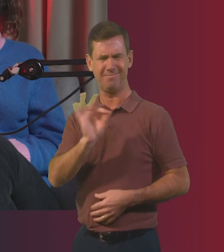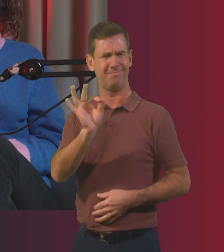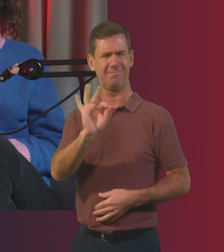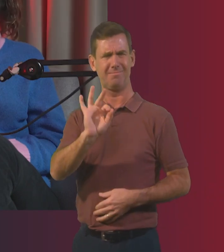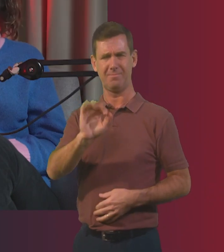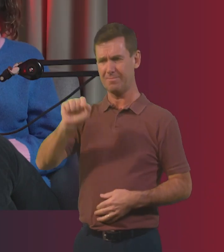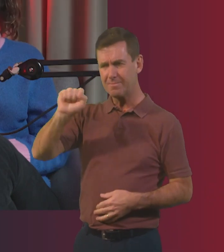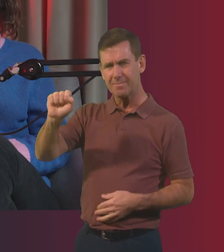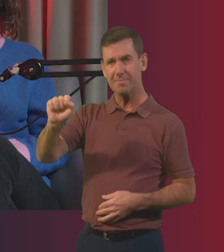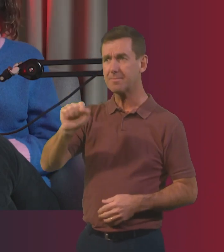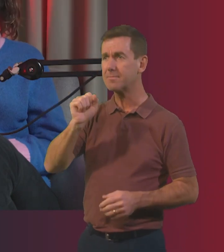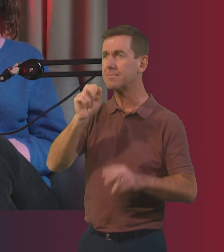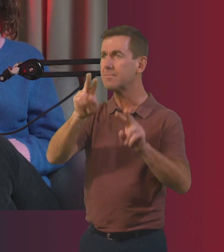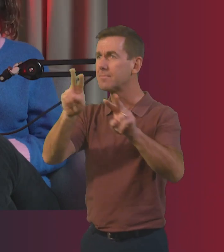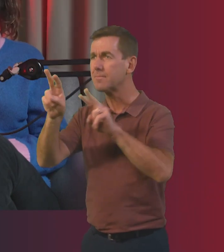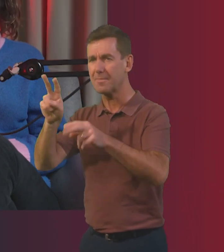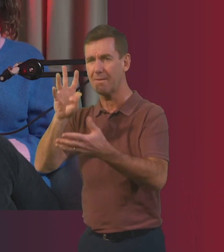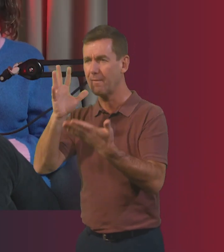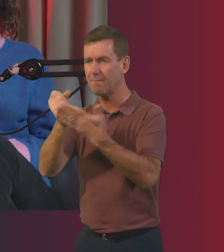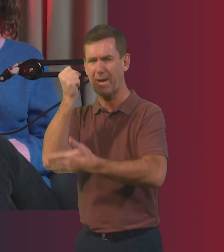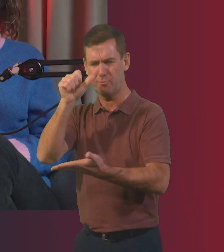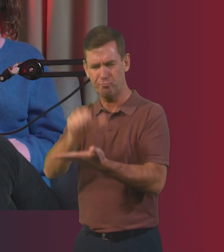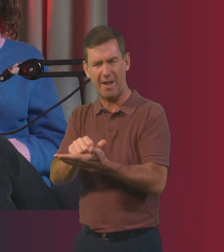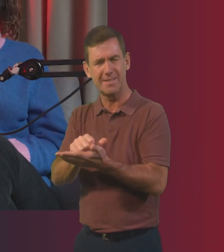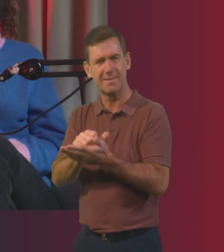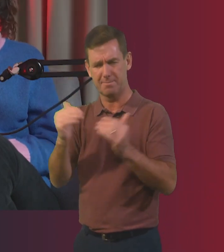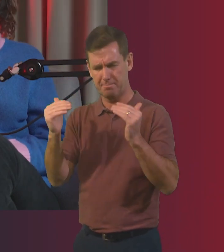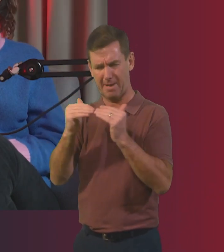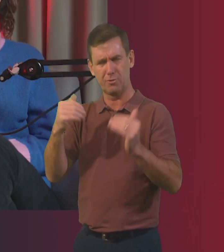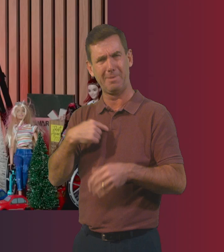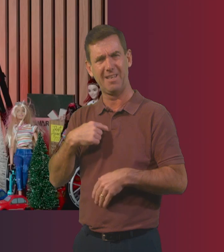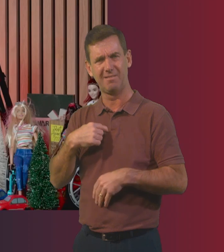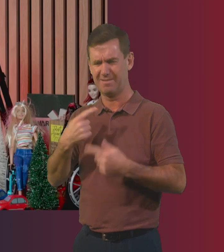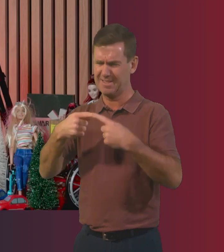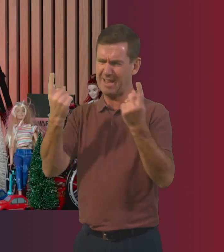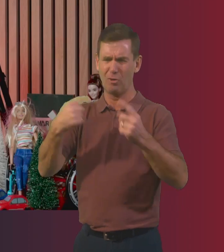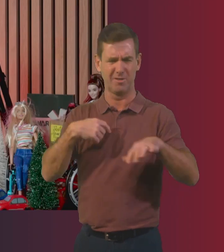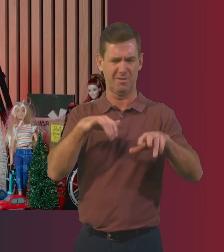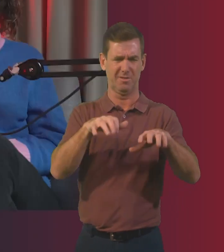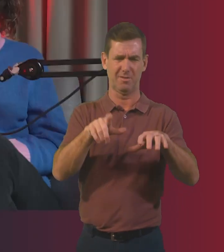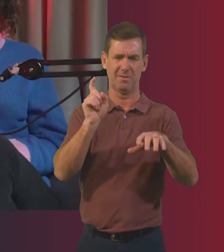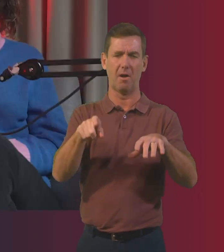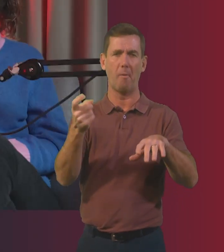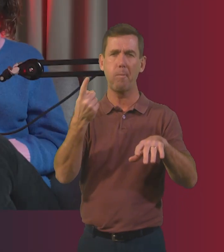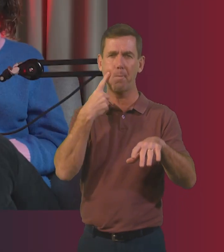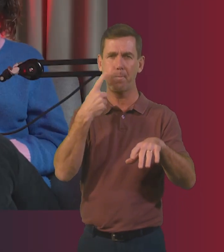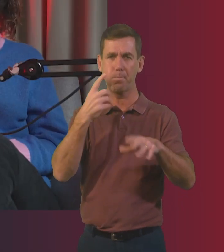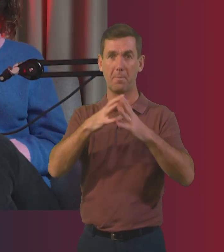going to look for the right thing for me, and they're not just ordering something off. Yes, one of those big chains. One of those